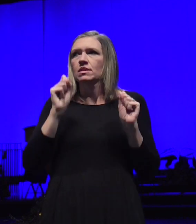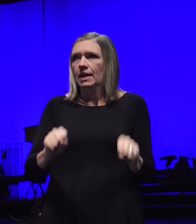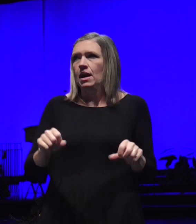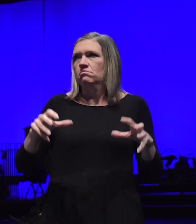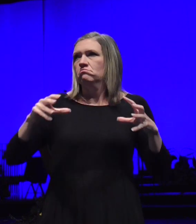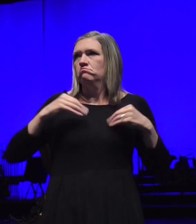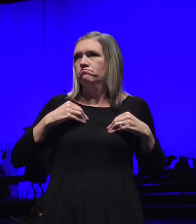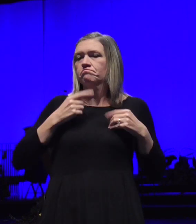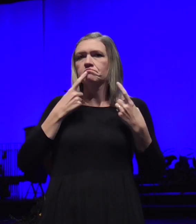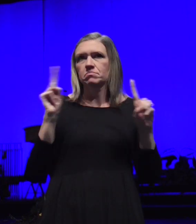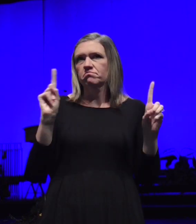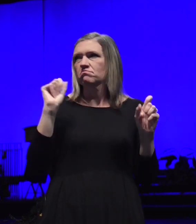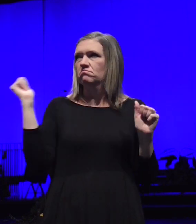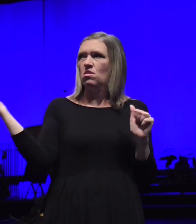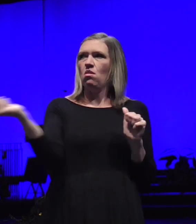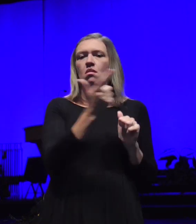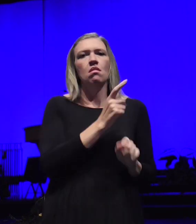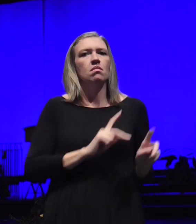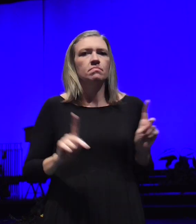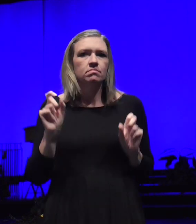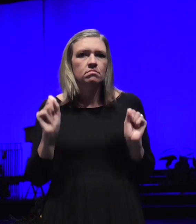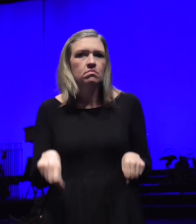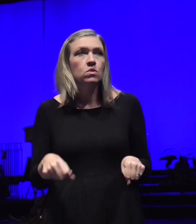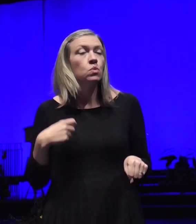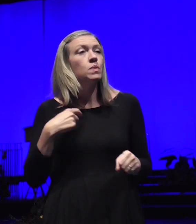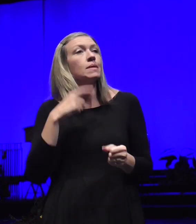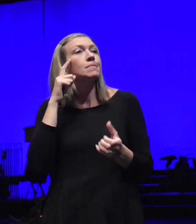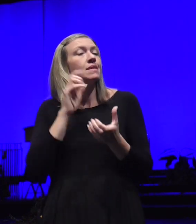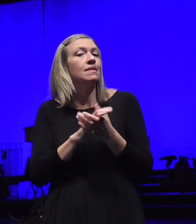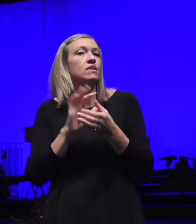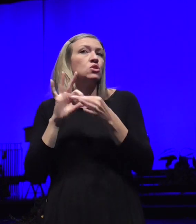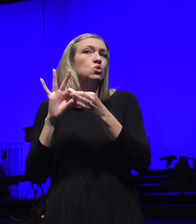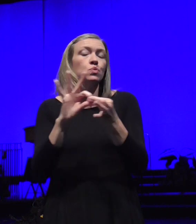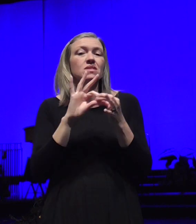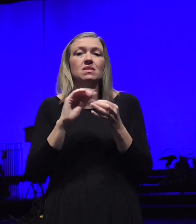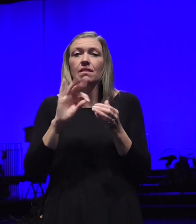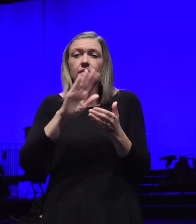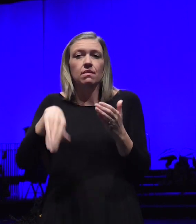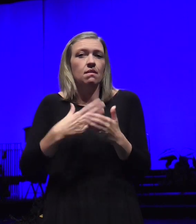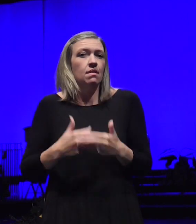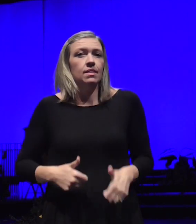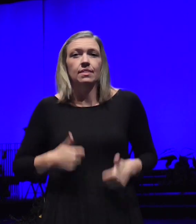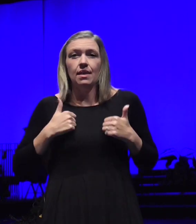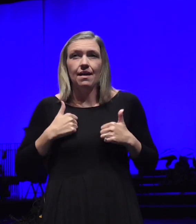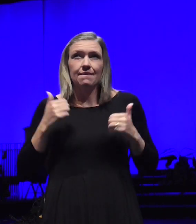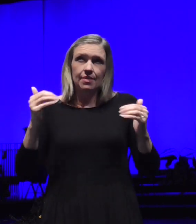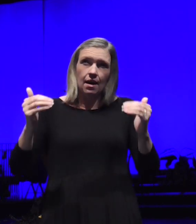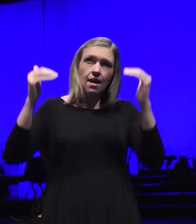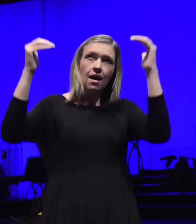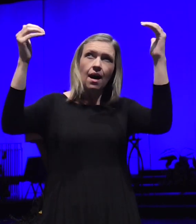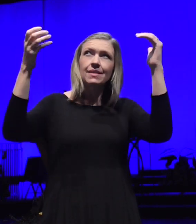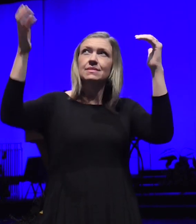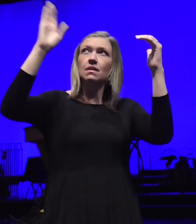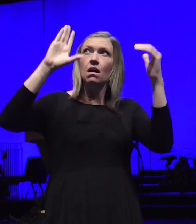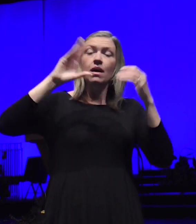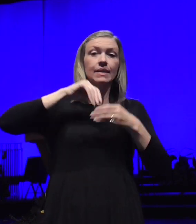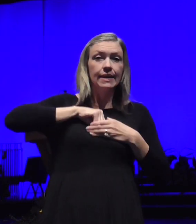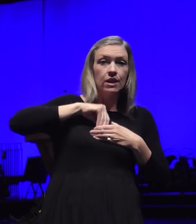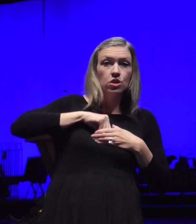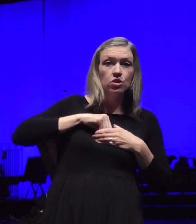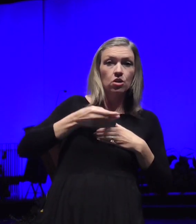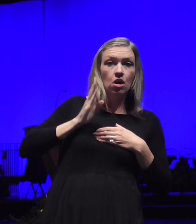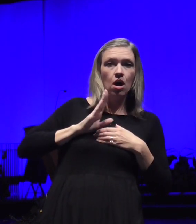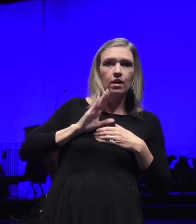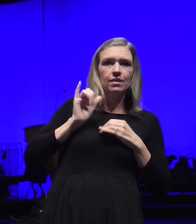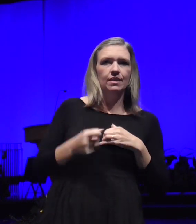all. And we believe in the unity of all life, and that the highest God and the innermost God are